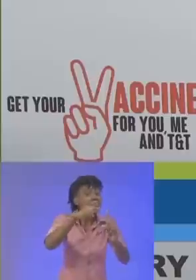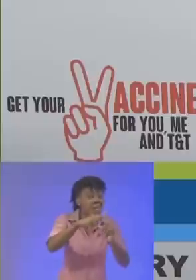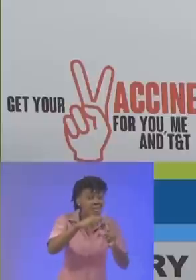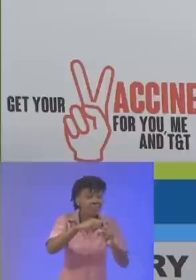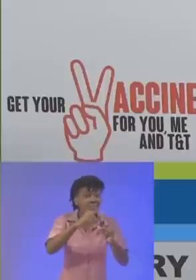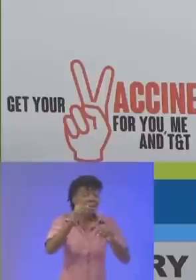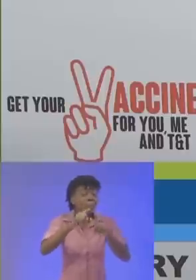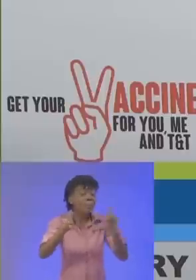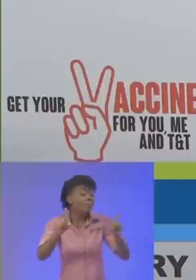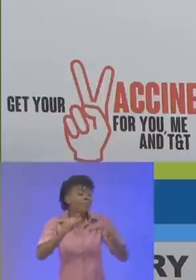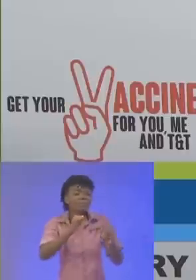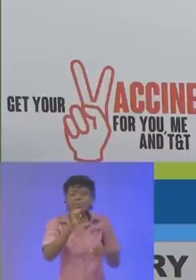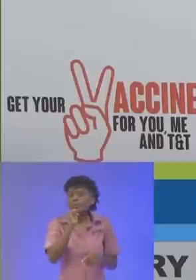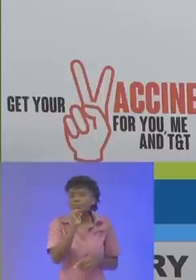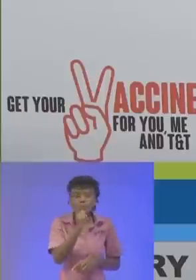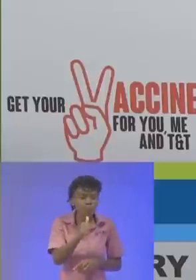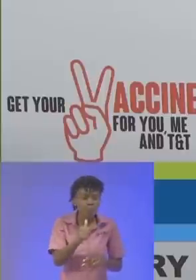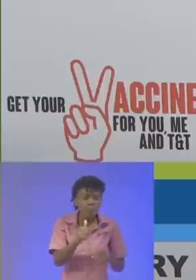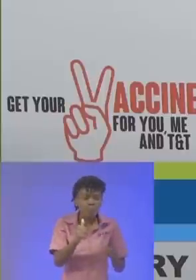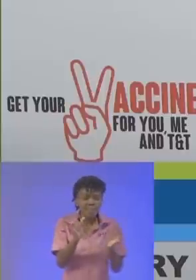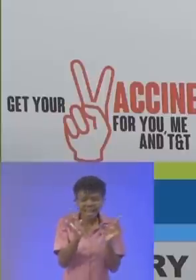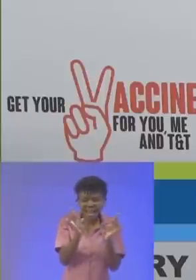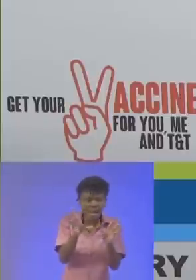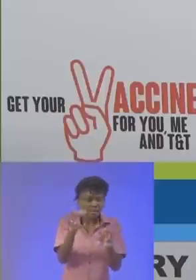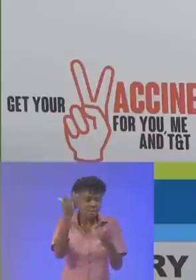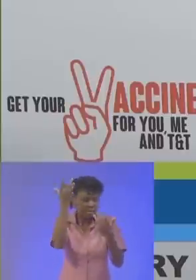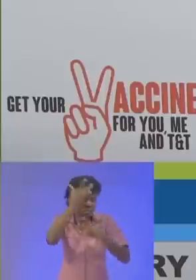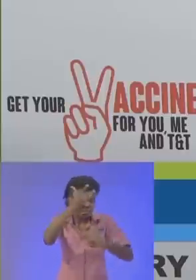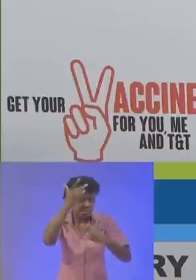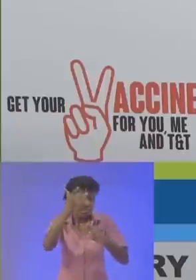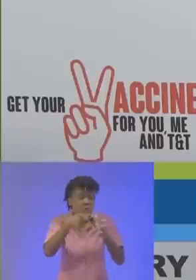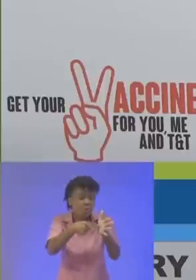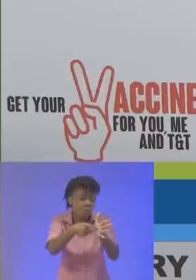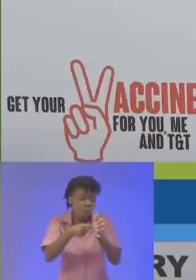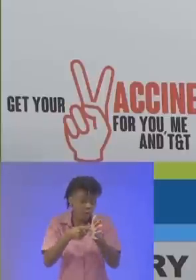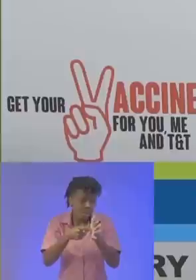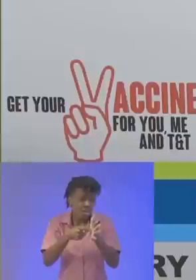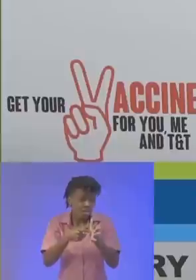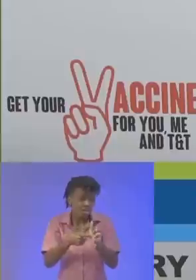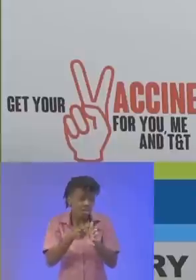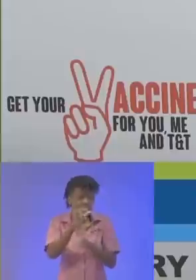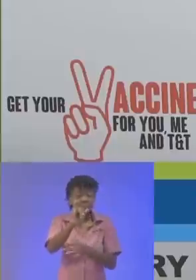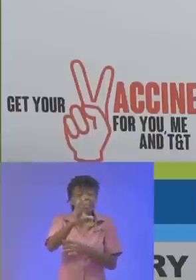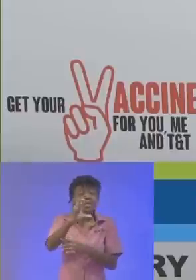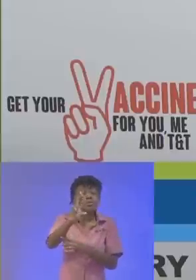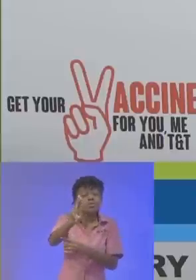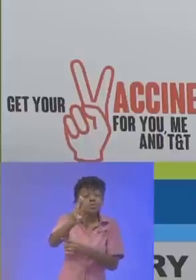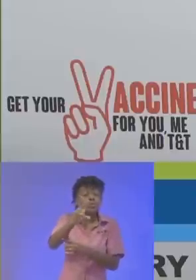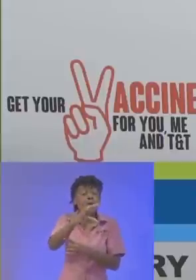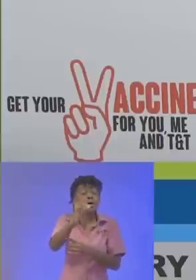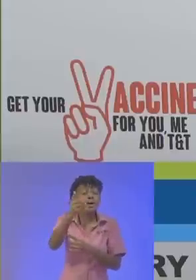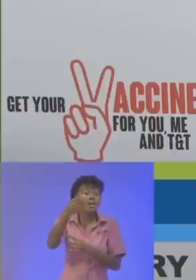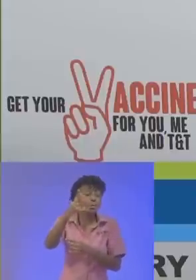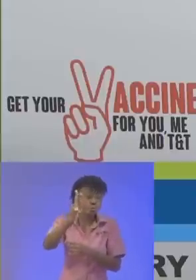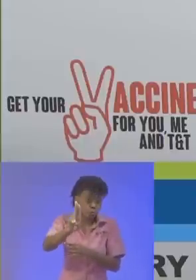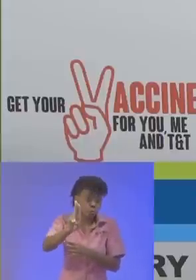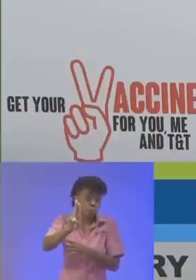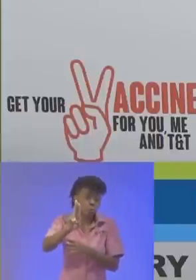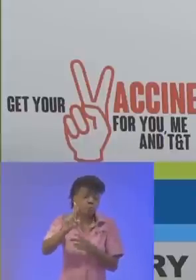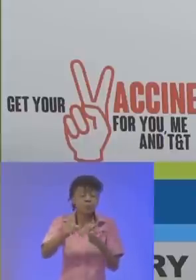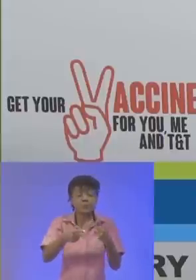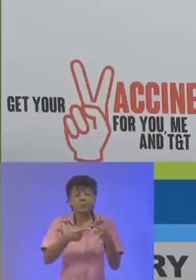likely to become ill and to require medical attention. Secondly, we've also